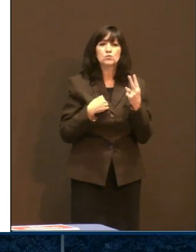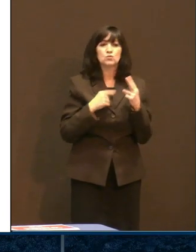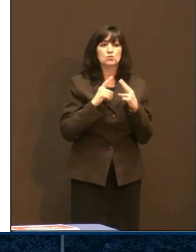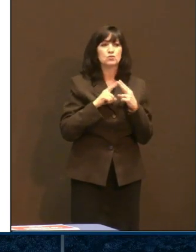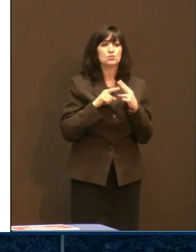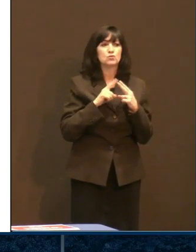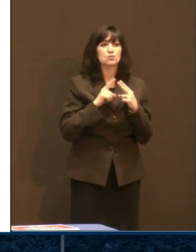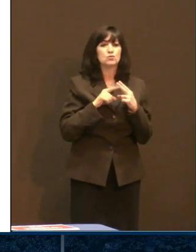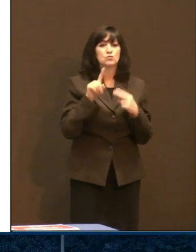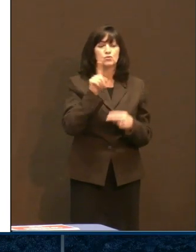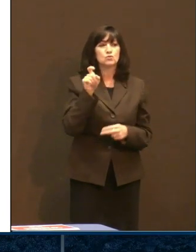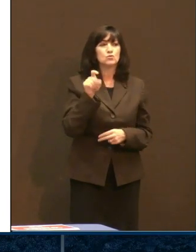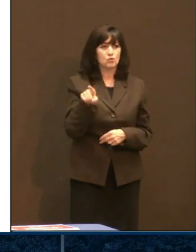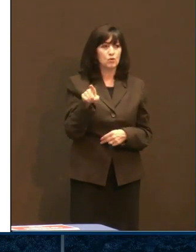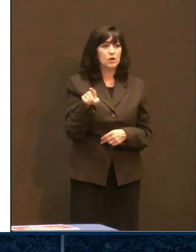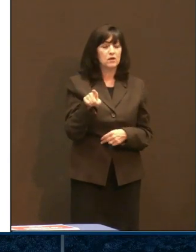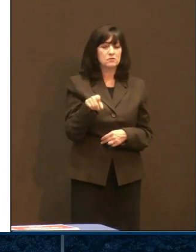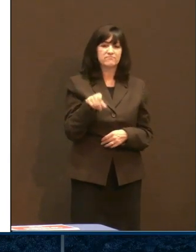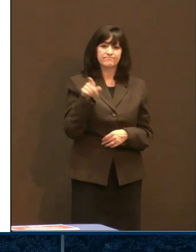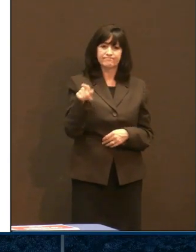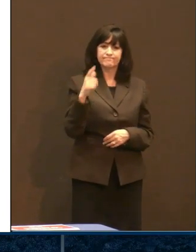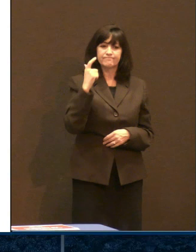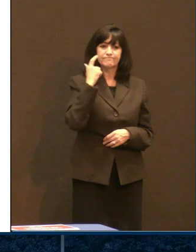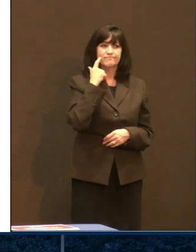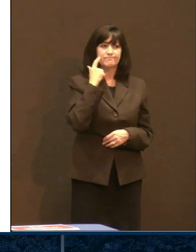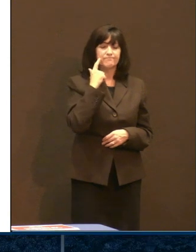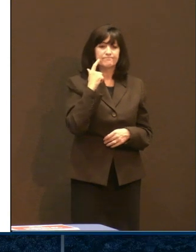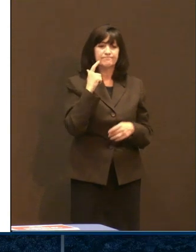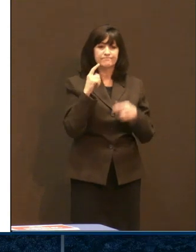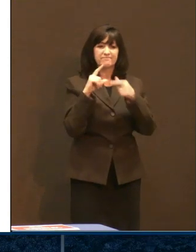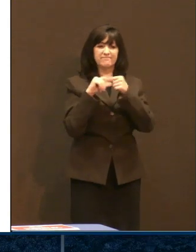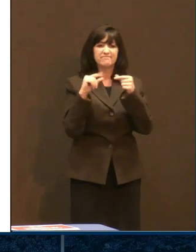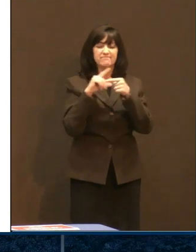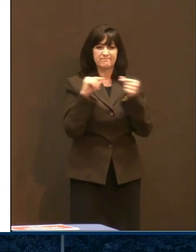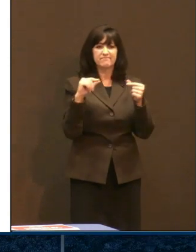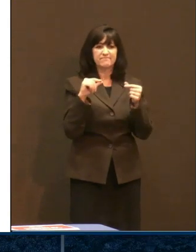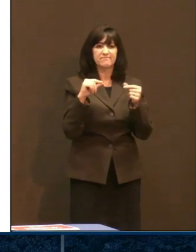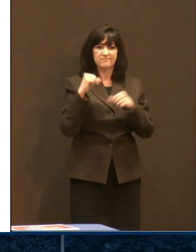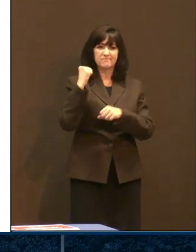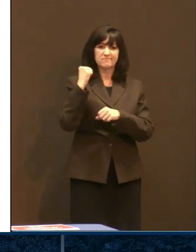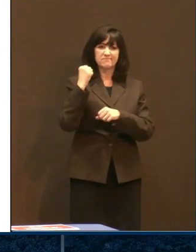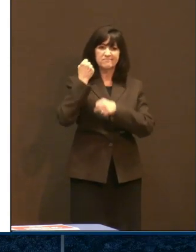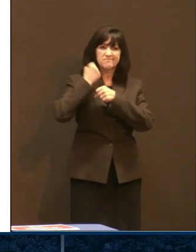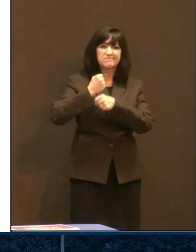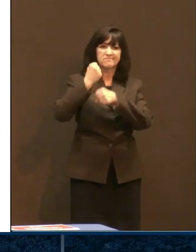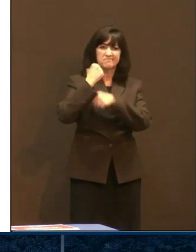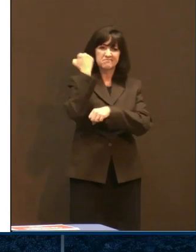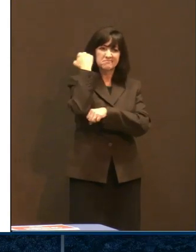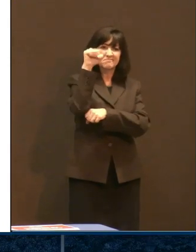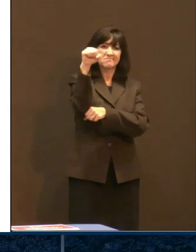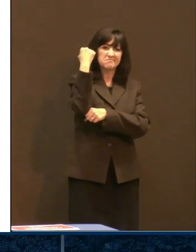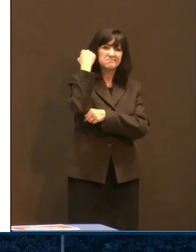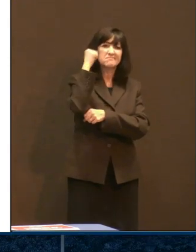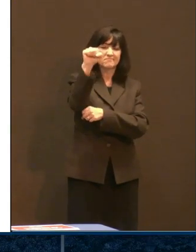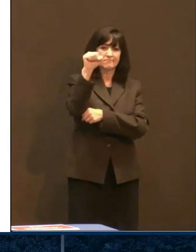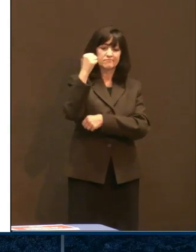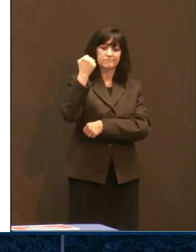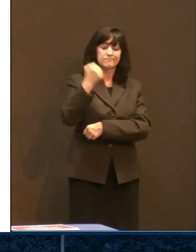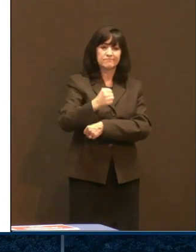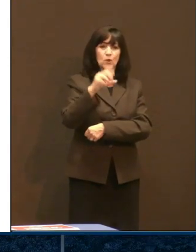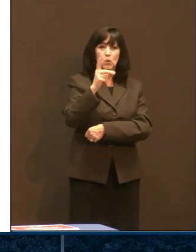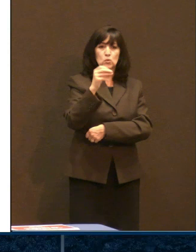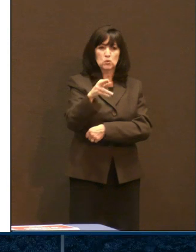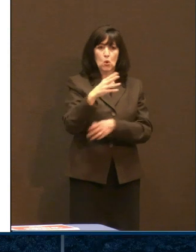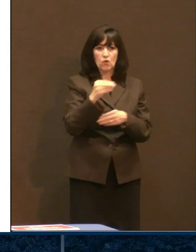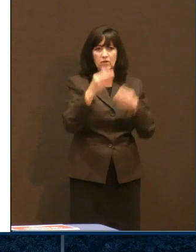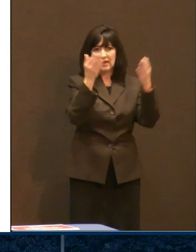The first is you've briefly addressed the protests in Dover, and that were downstairs earlier, and there